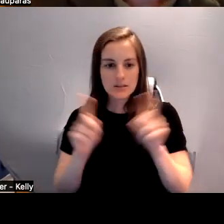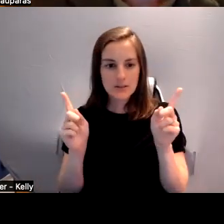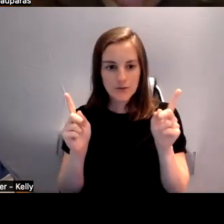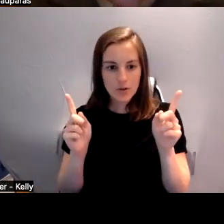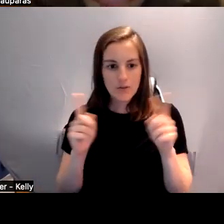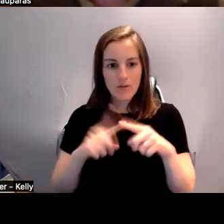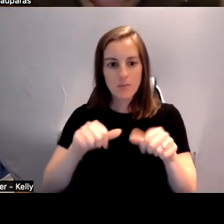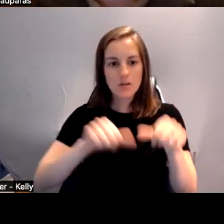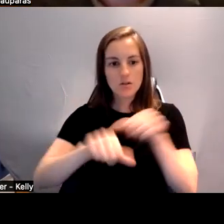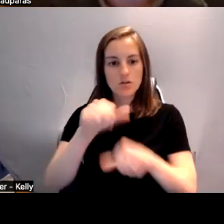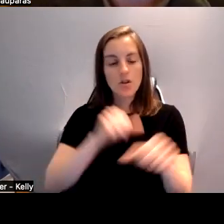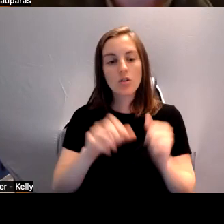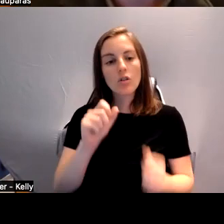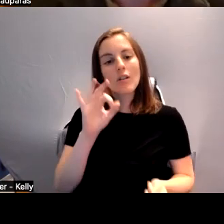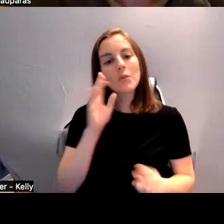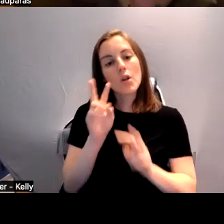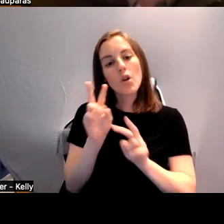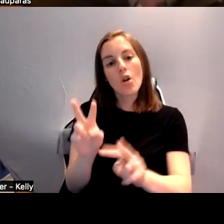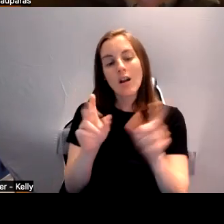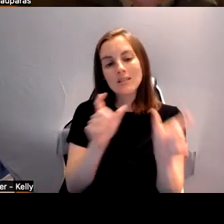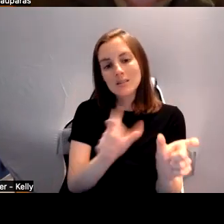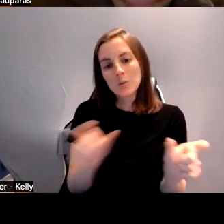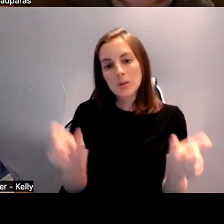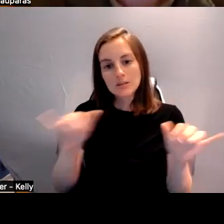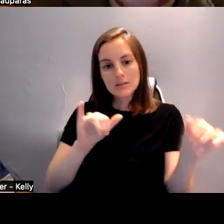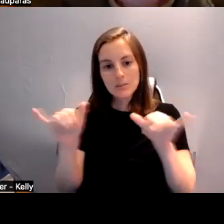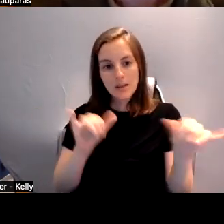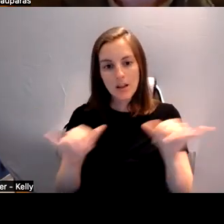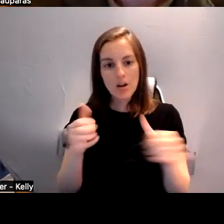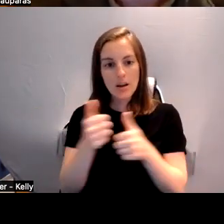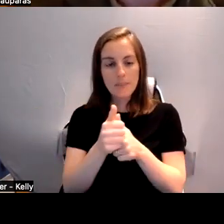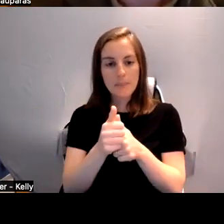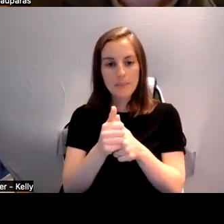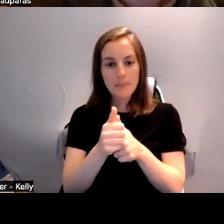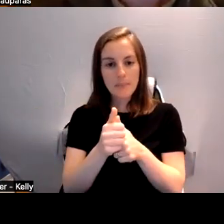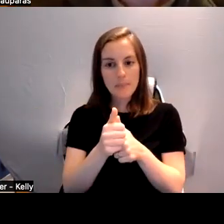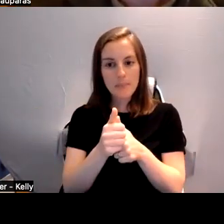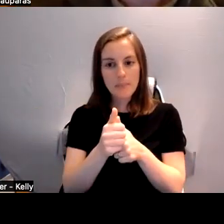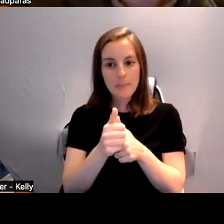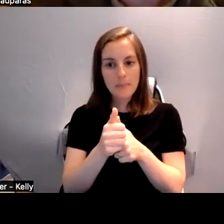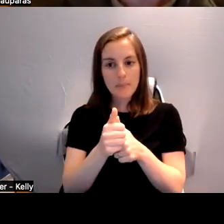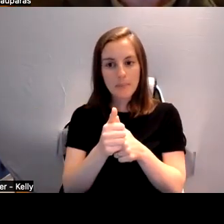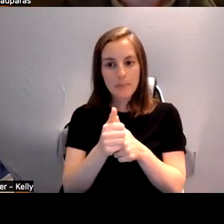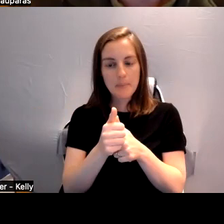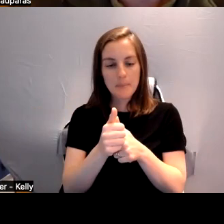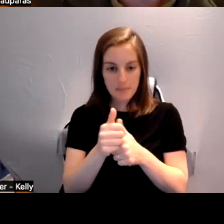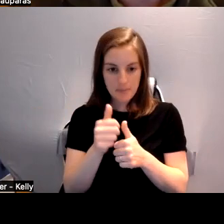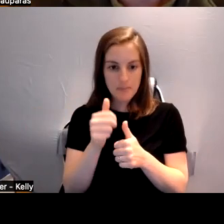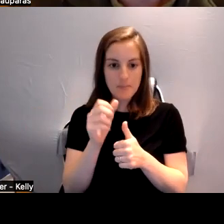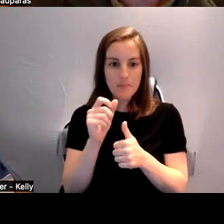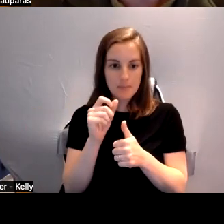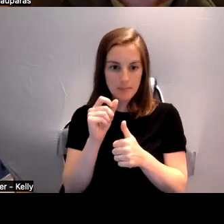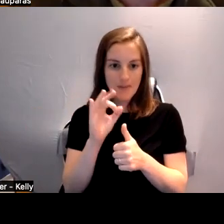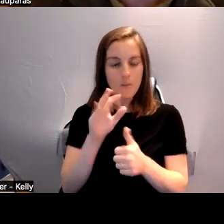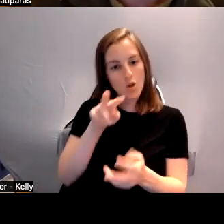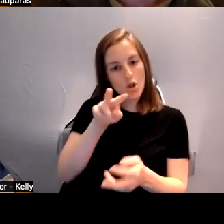And if we look at the sequence similarity per this burial, look at the core versus